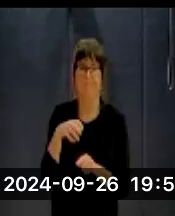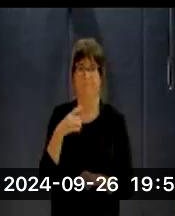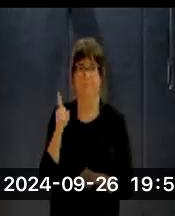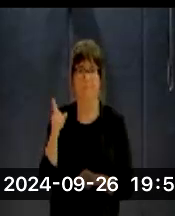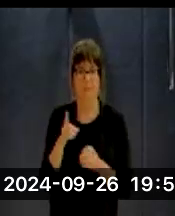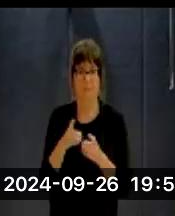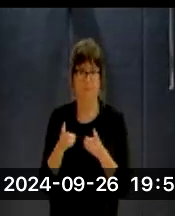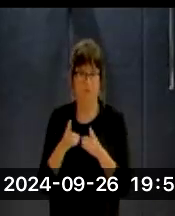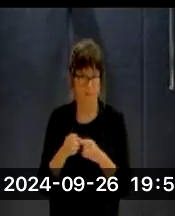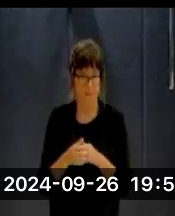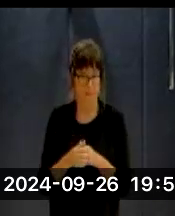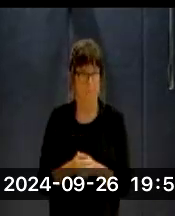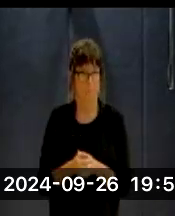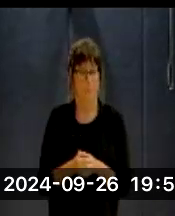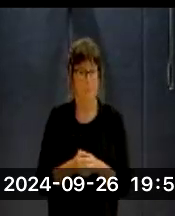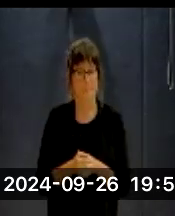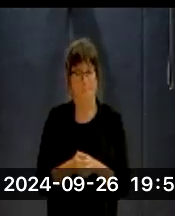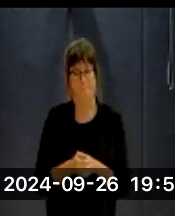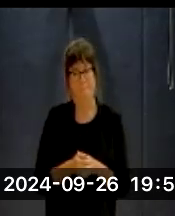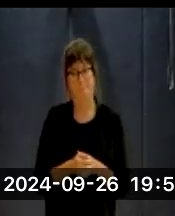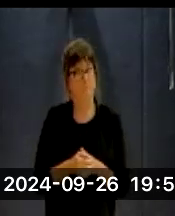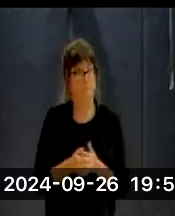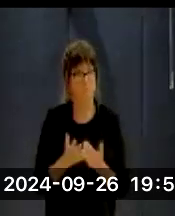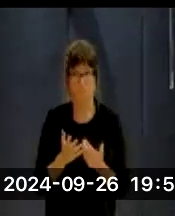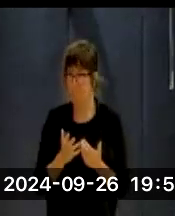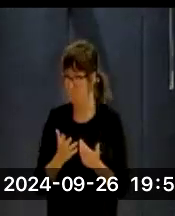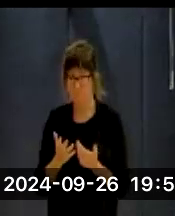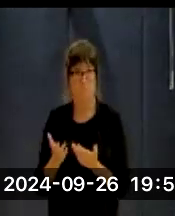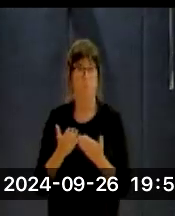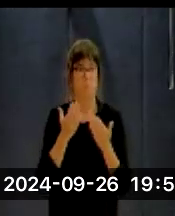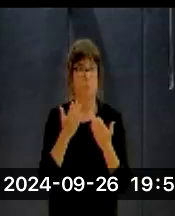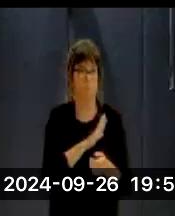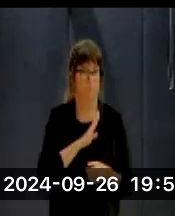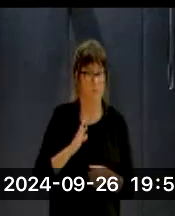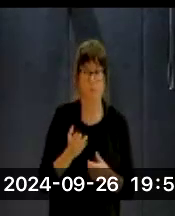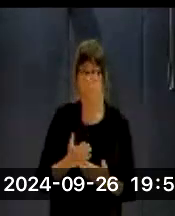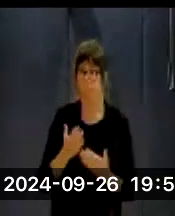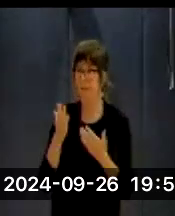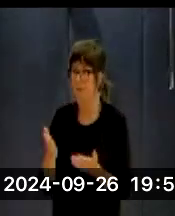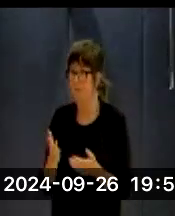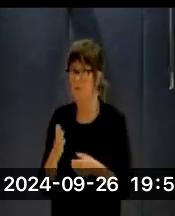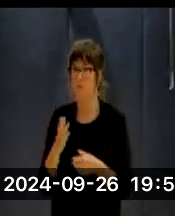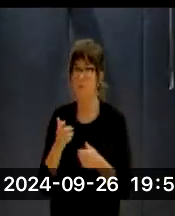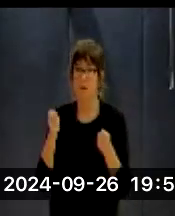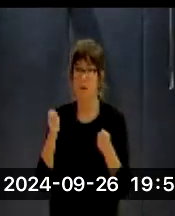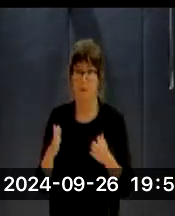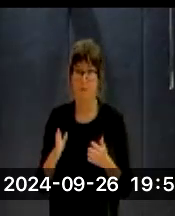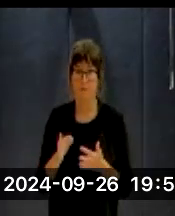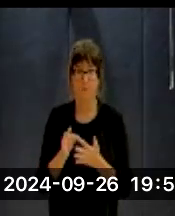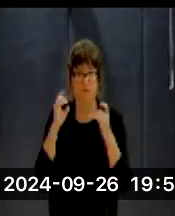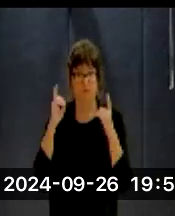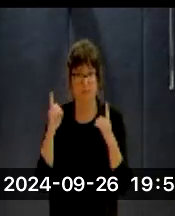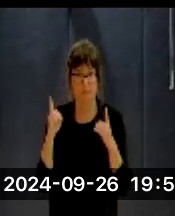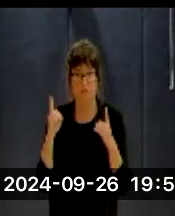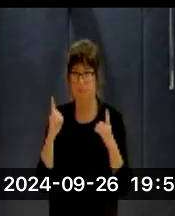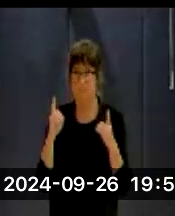Unified. We presented it to the board. We presented it to the director of special education. No